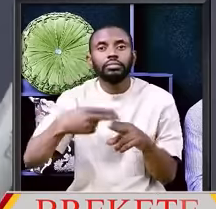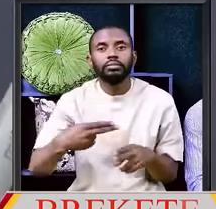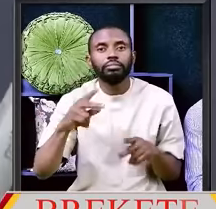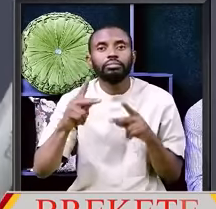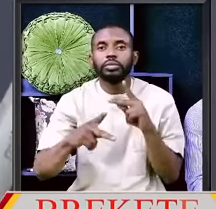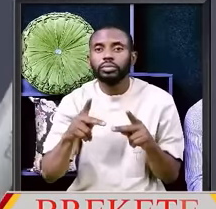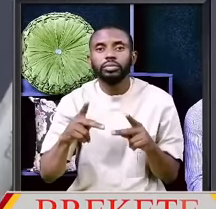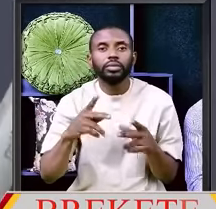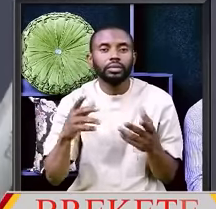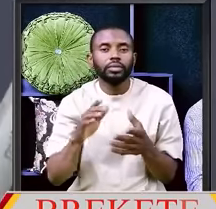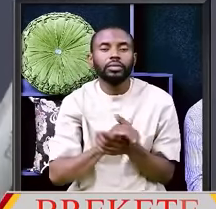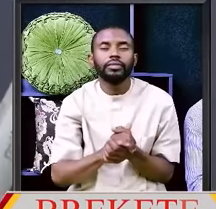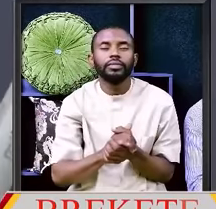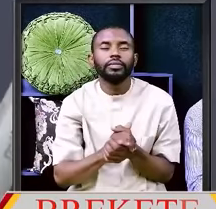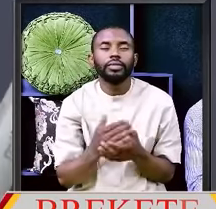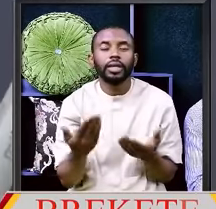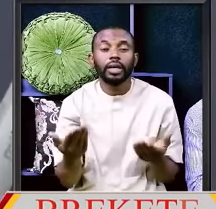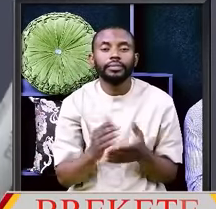here. Hello. Good morning.